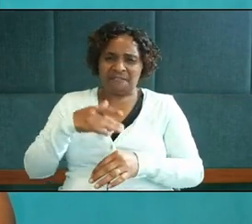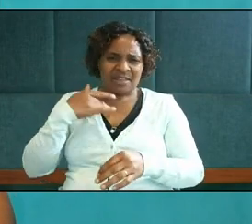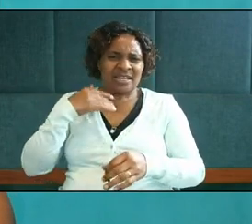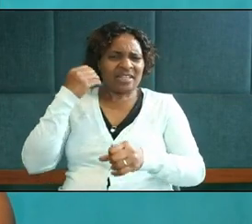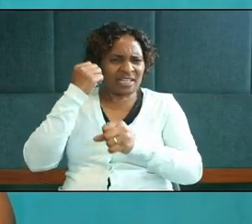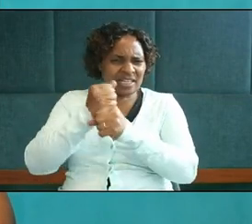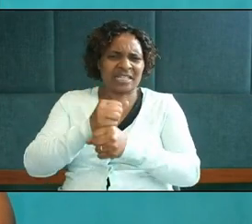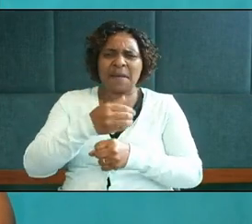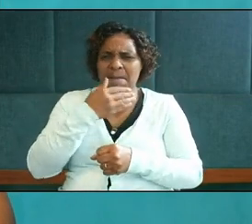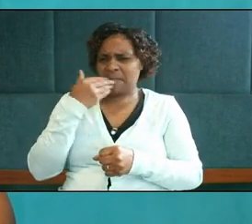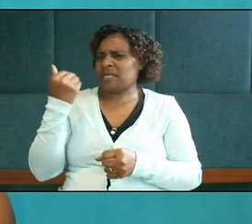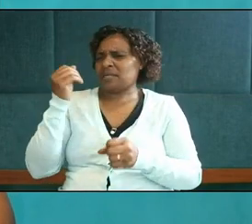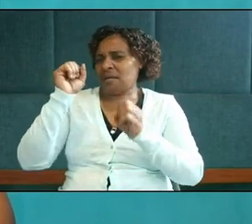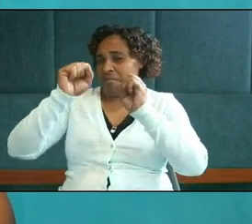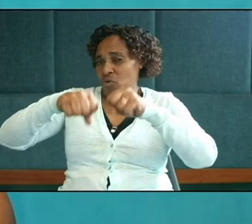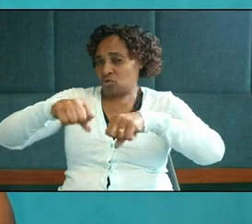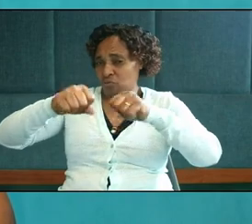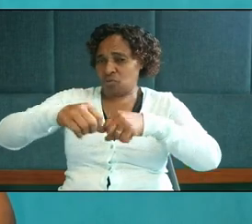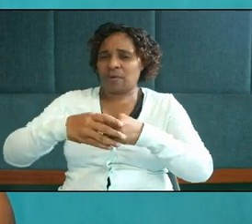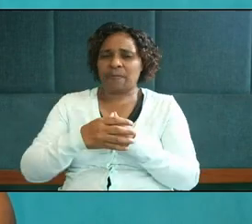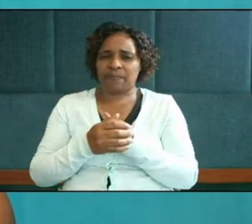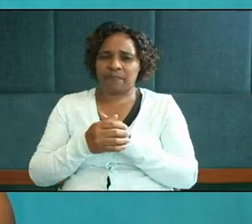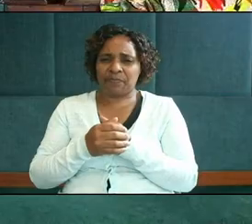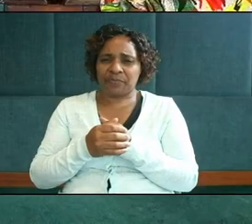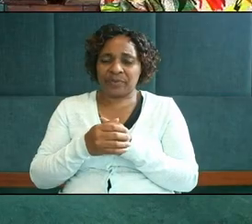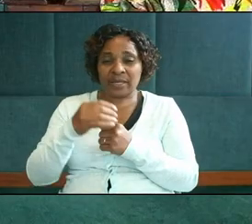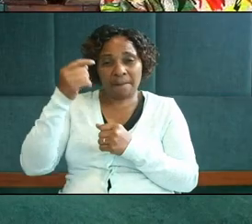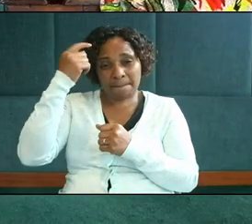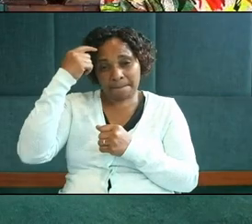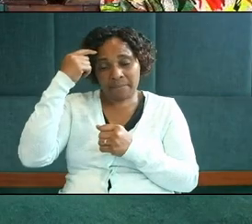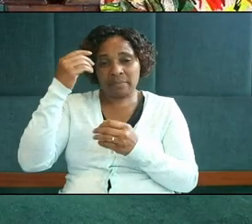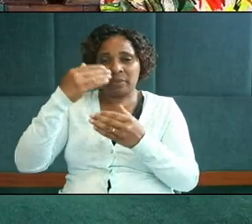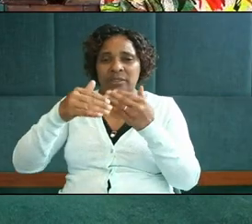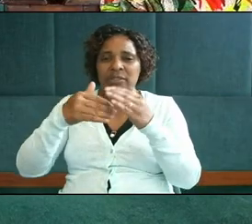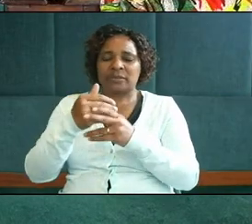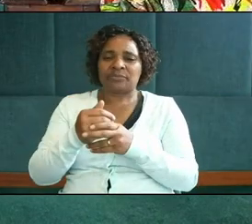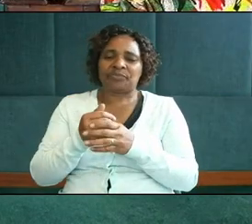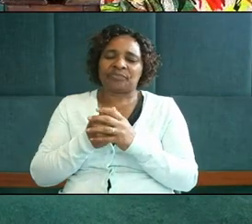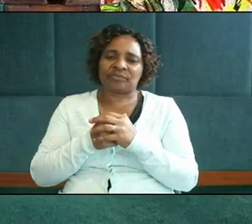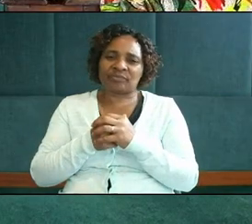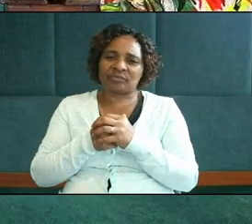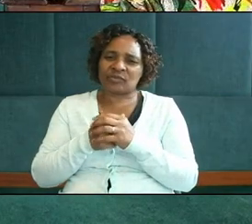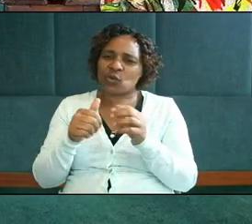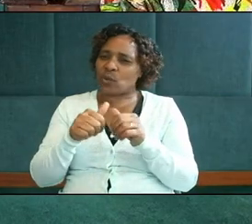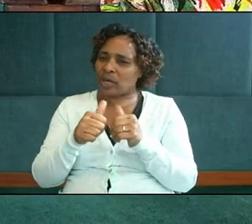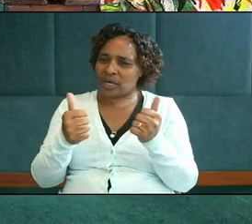did the best they could, you know, to their ability. Mm.